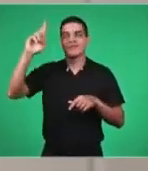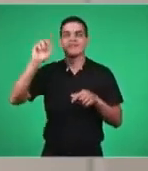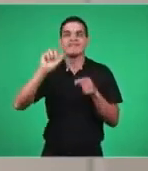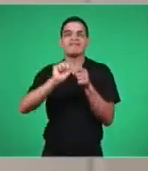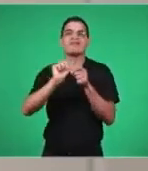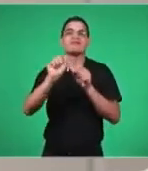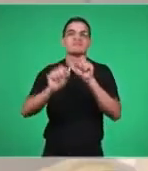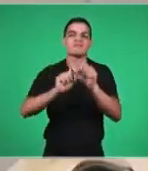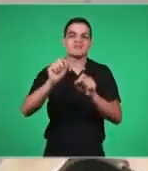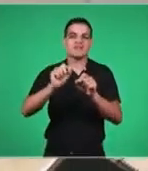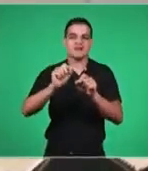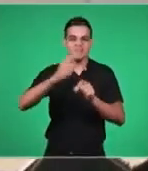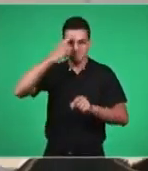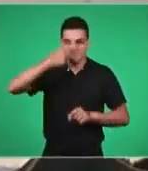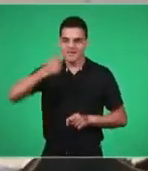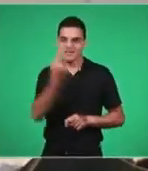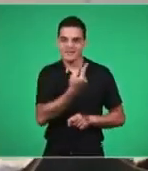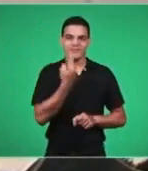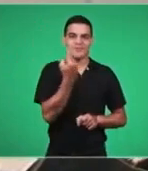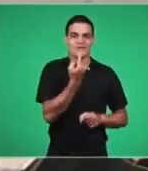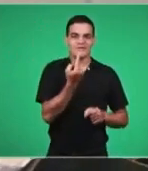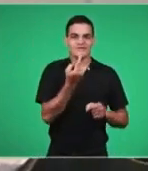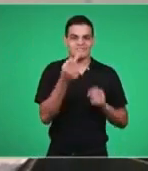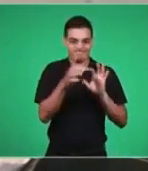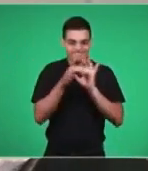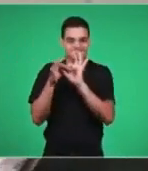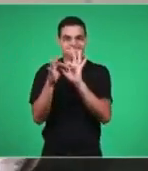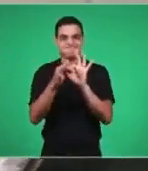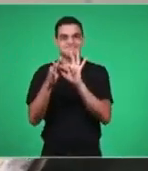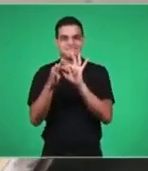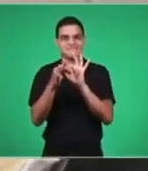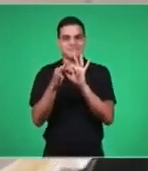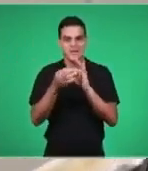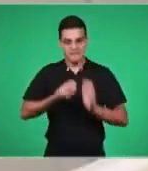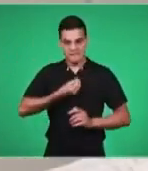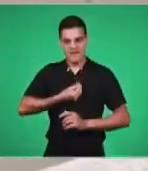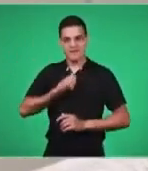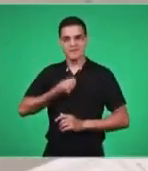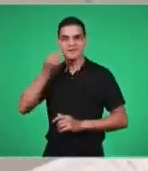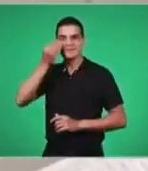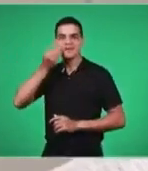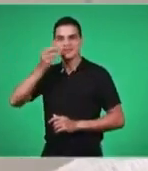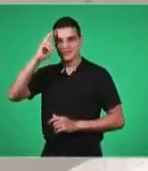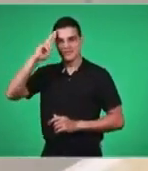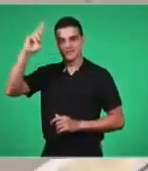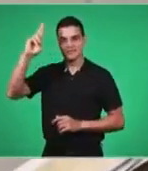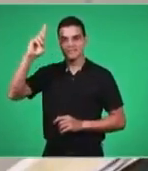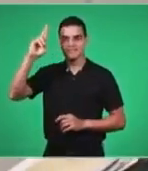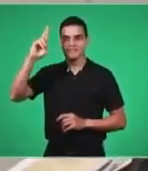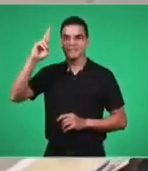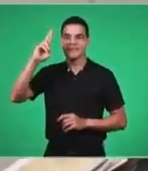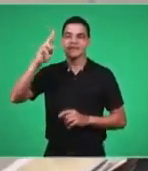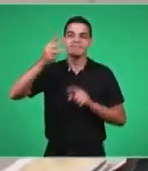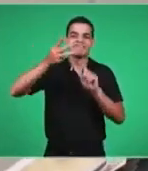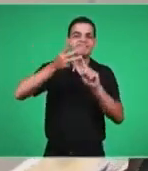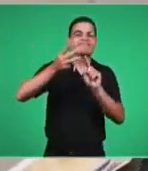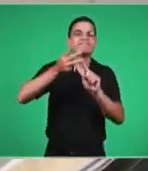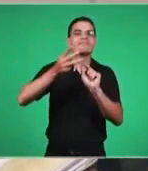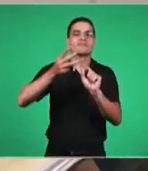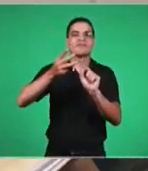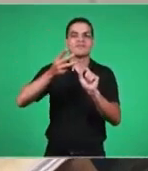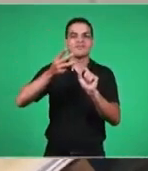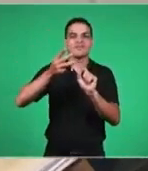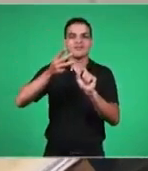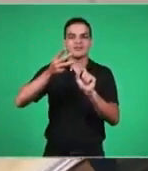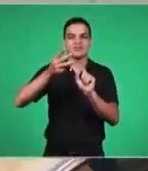wrong, in order for the man to be committed to eternity and want to go to eternity, they have to force him inside.